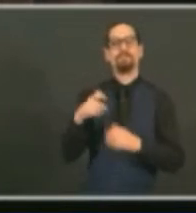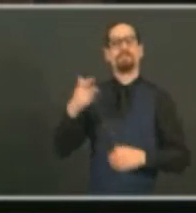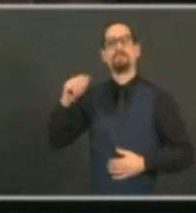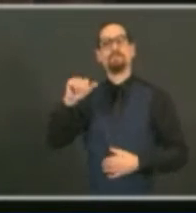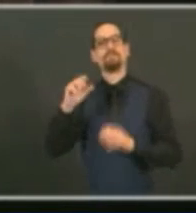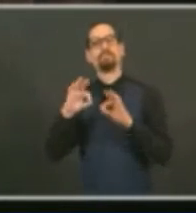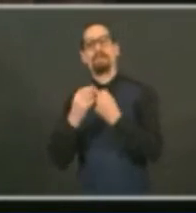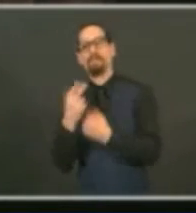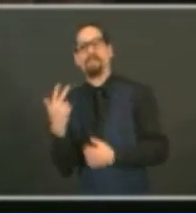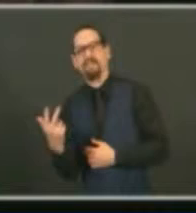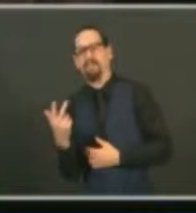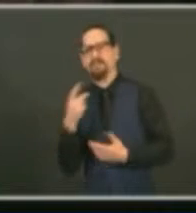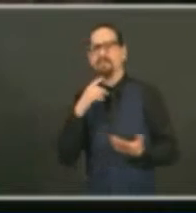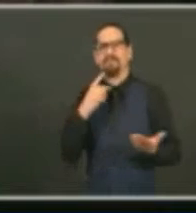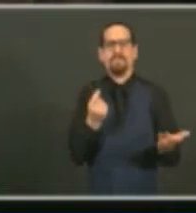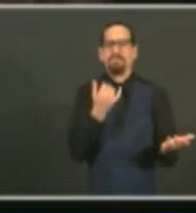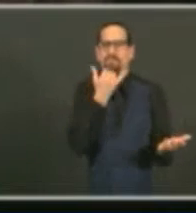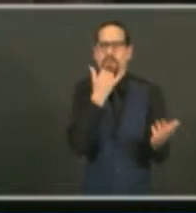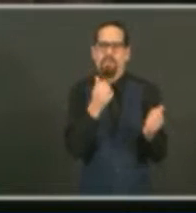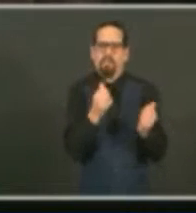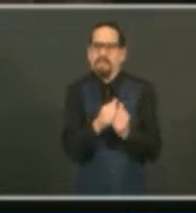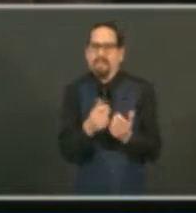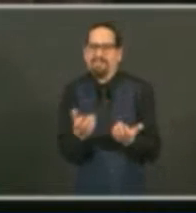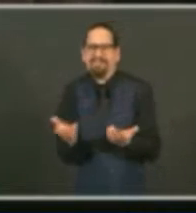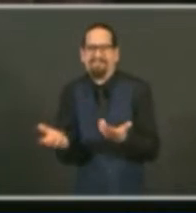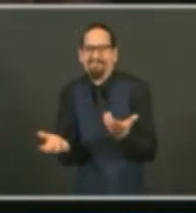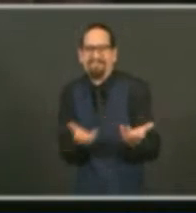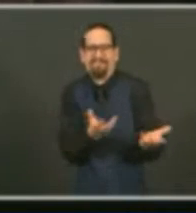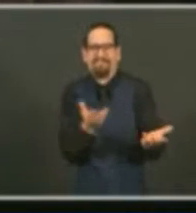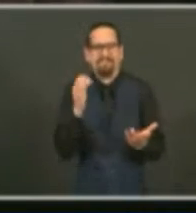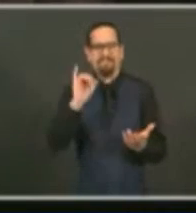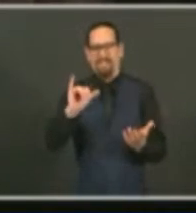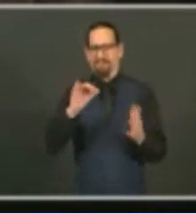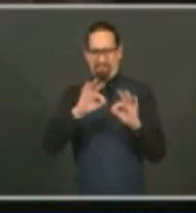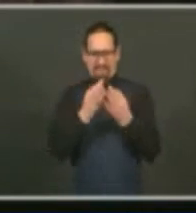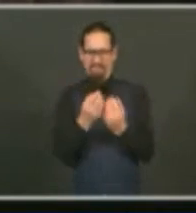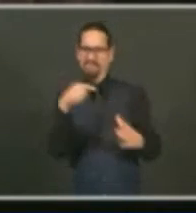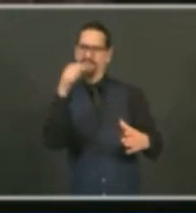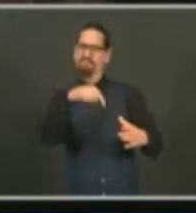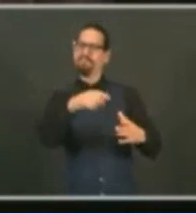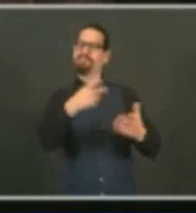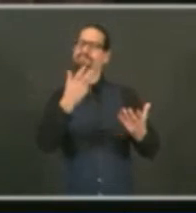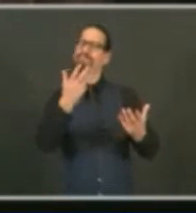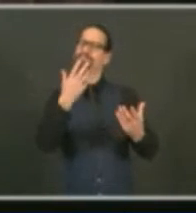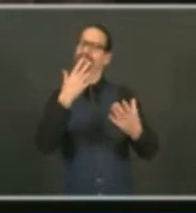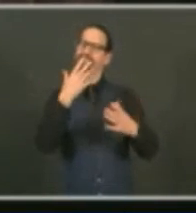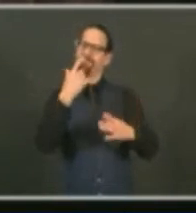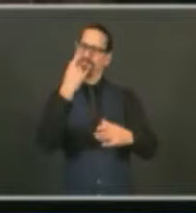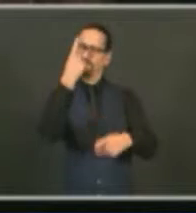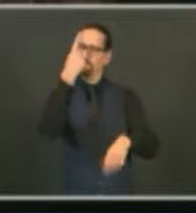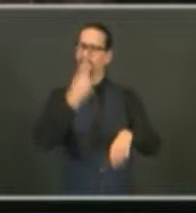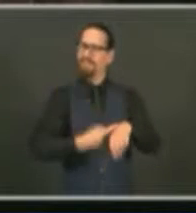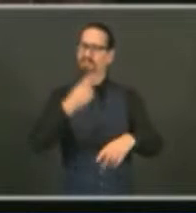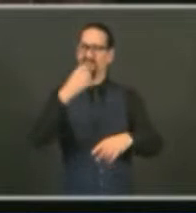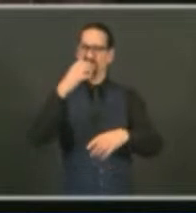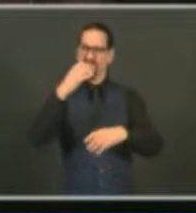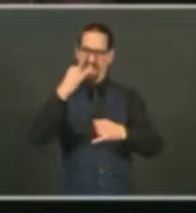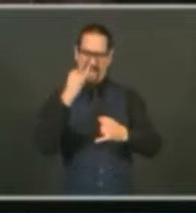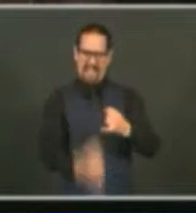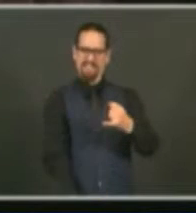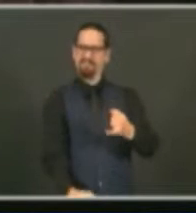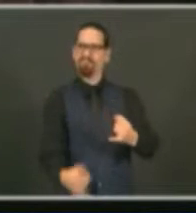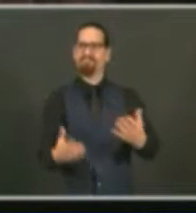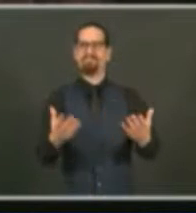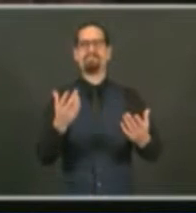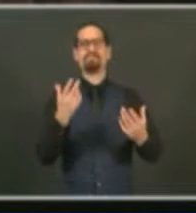with saying this family needs to be there? It's one time. I have a friend who's almost my age. She didn't get to go to